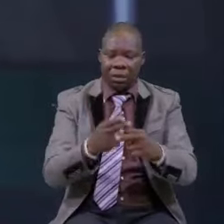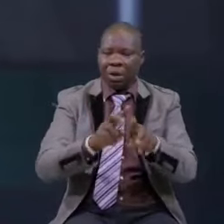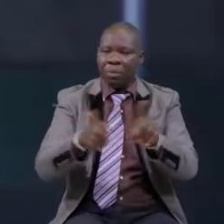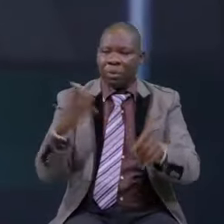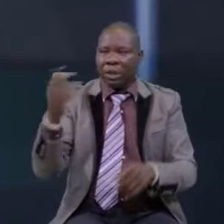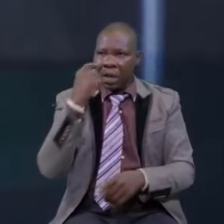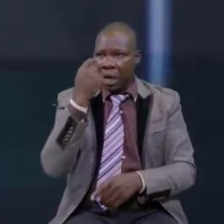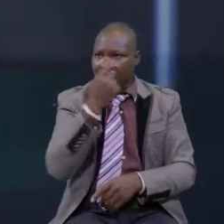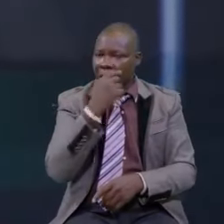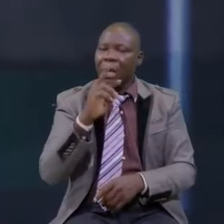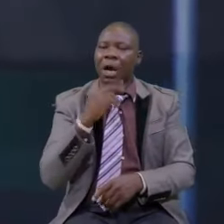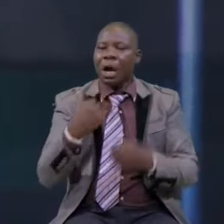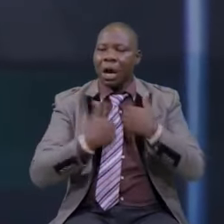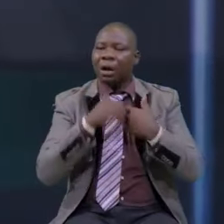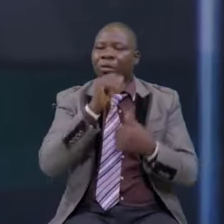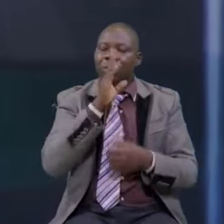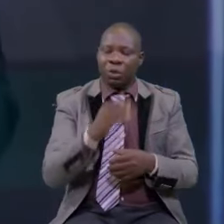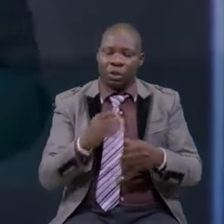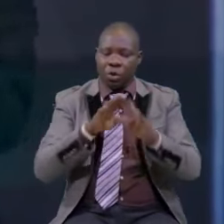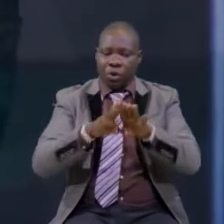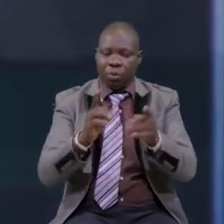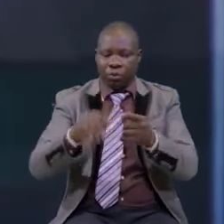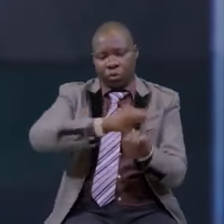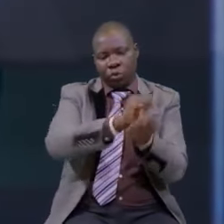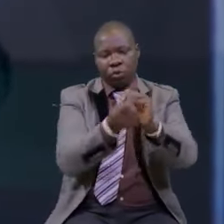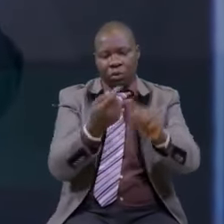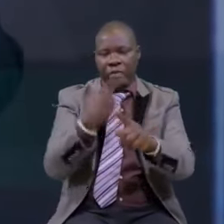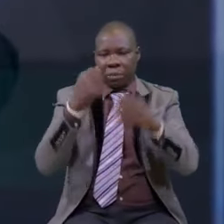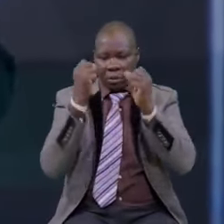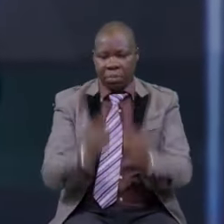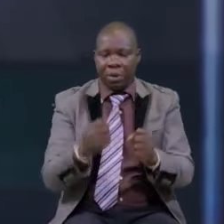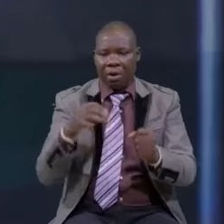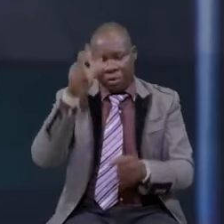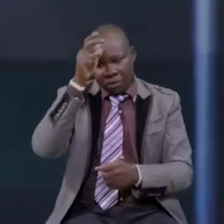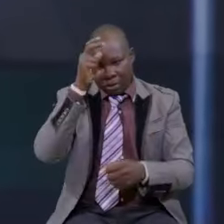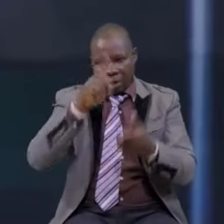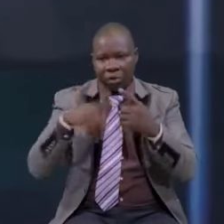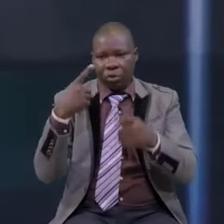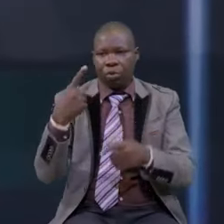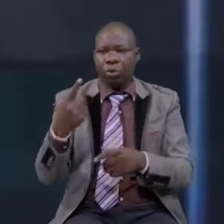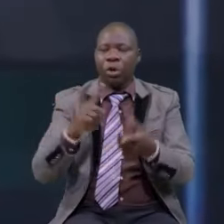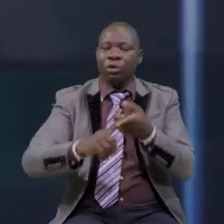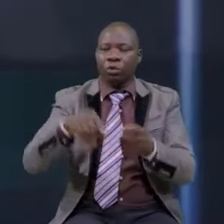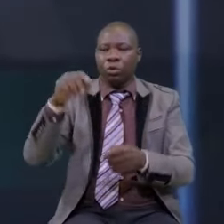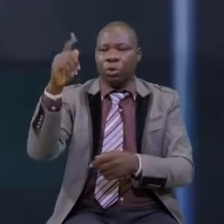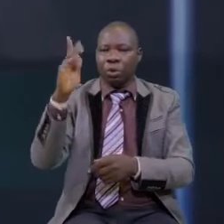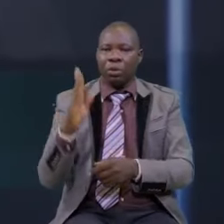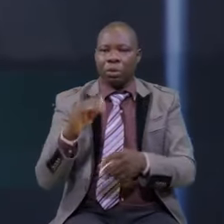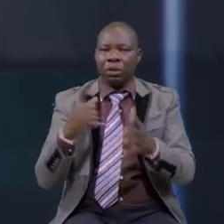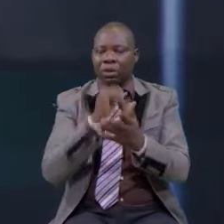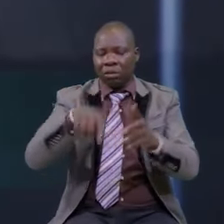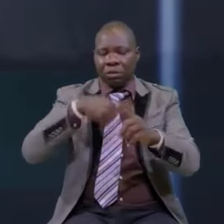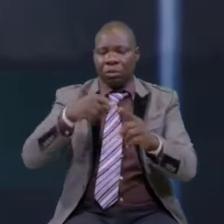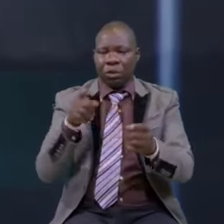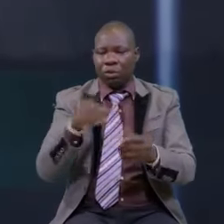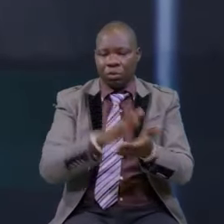not been opened to turn from the power of Satan unto God. Is when you become